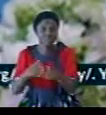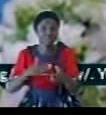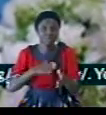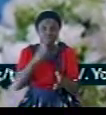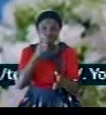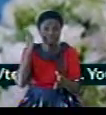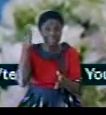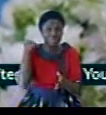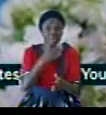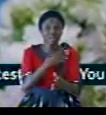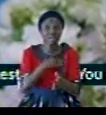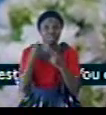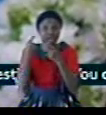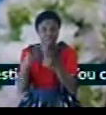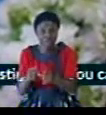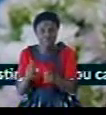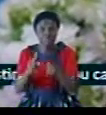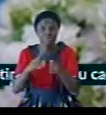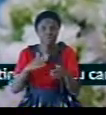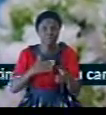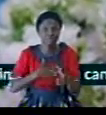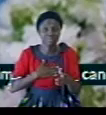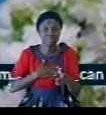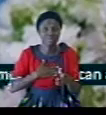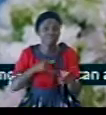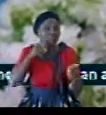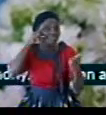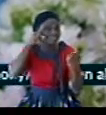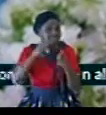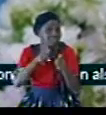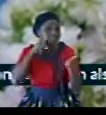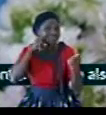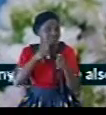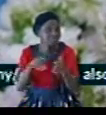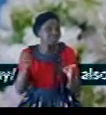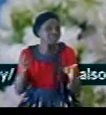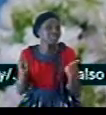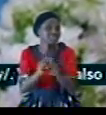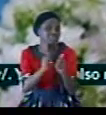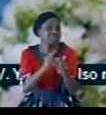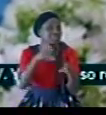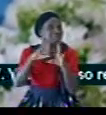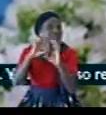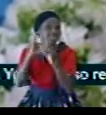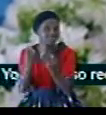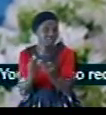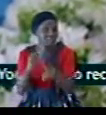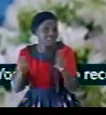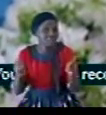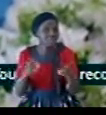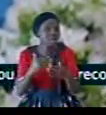But after the prayer of the man of God yesterday, everything stopped.